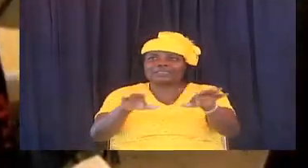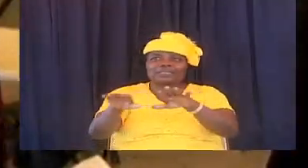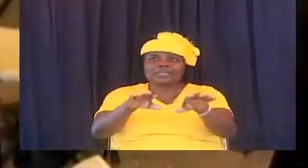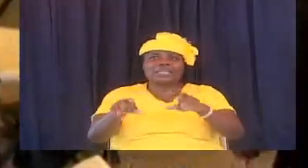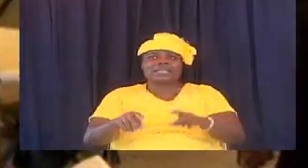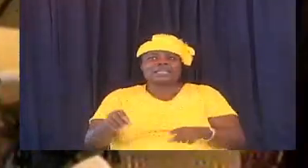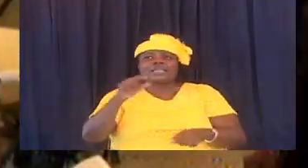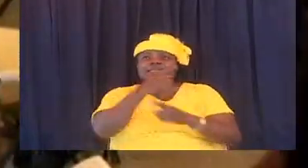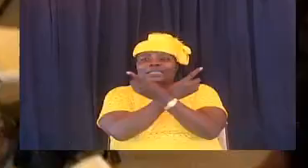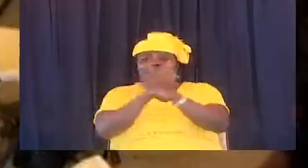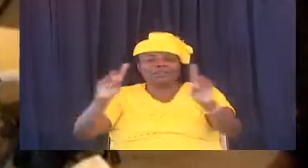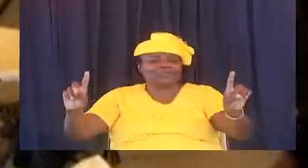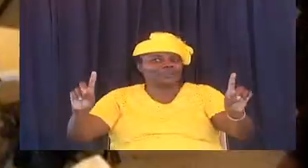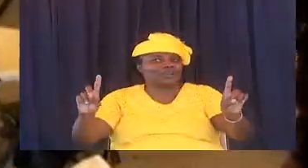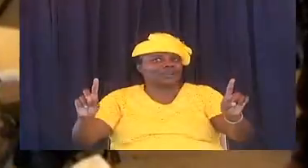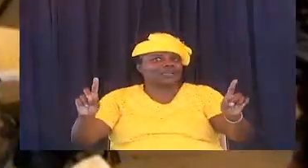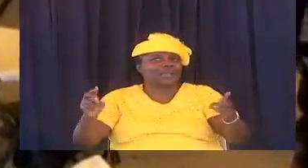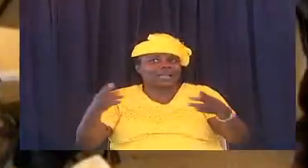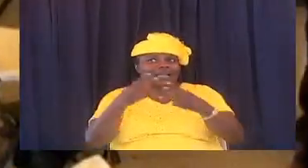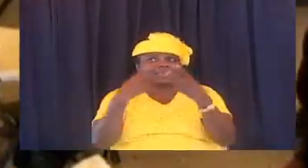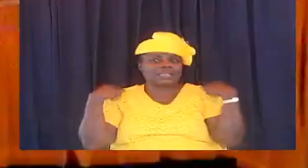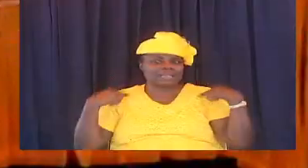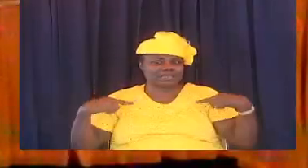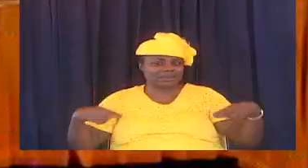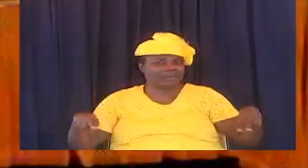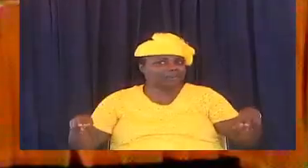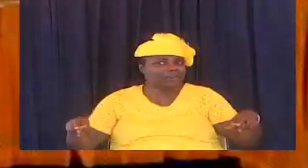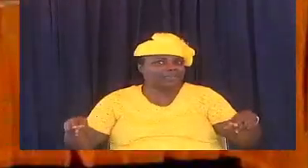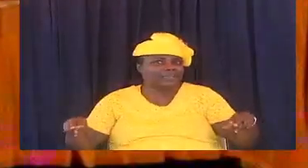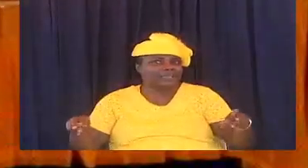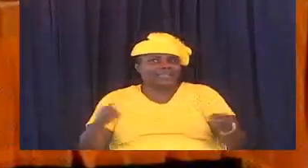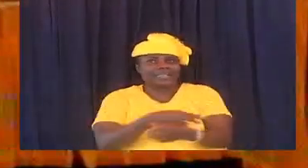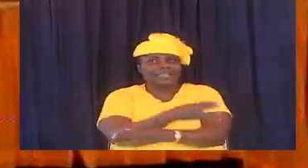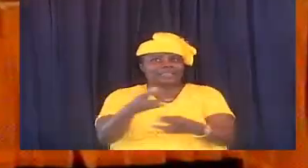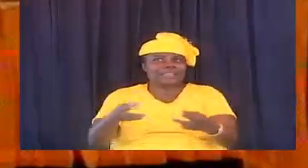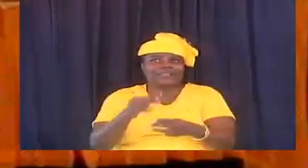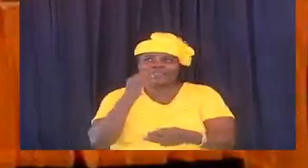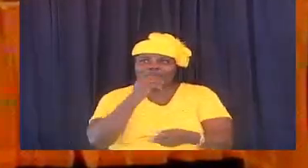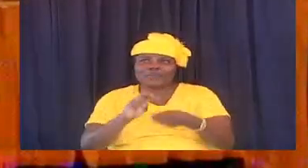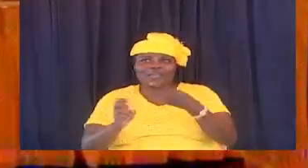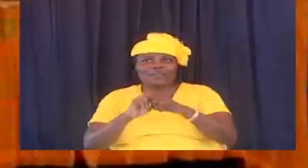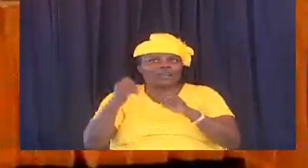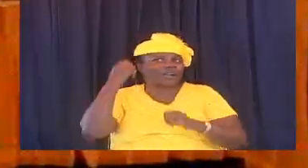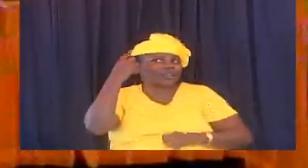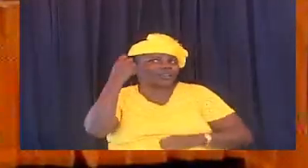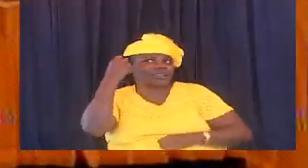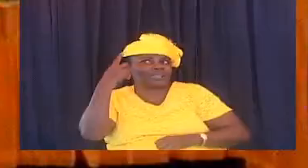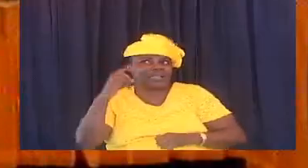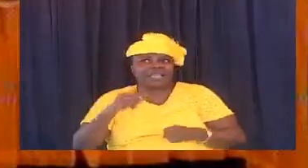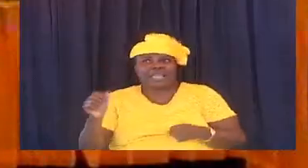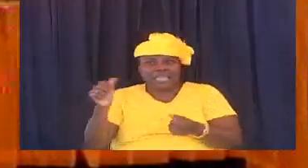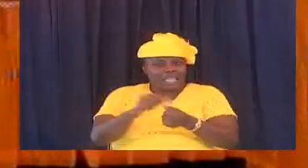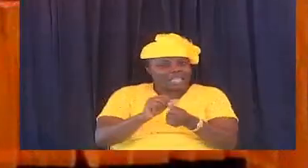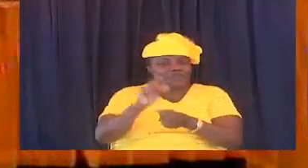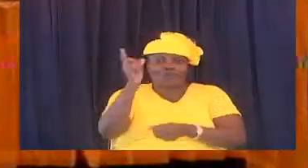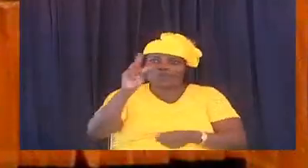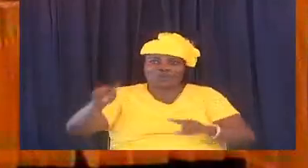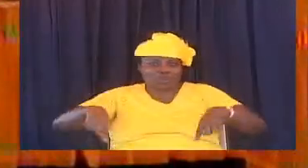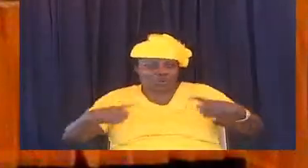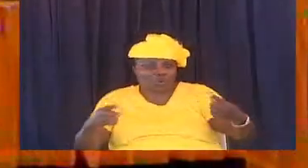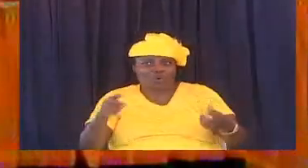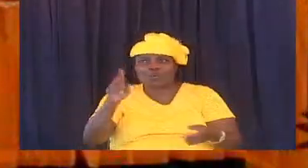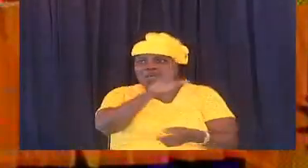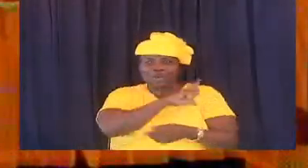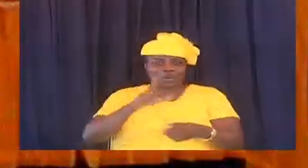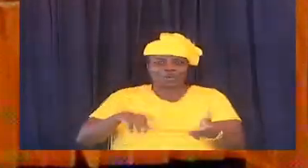my deliverer, my sin forgiver, every problem he understood, and everywhere he went,